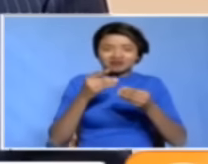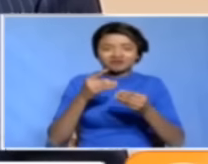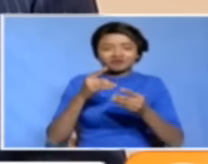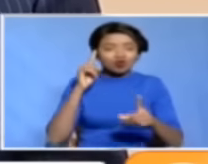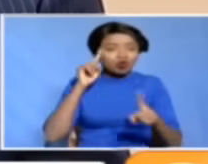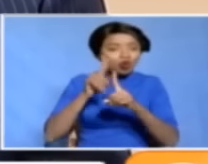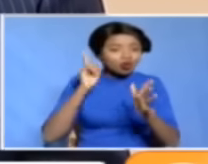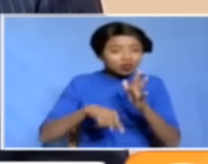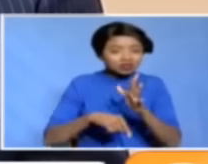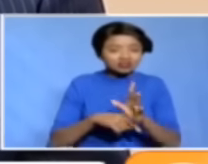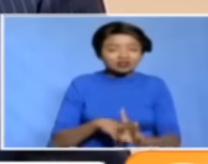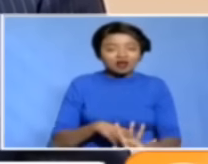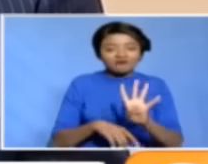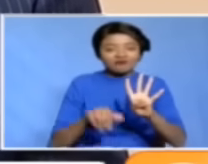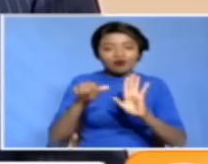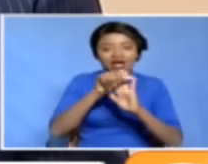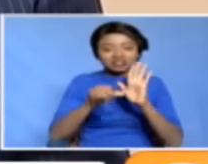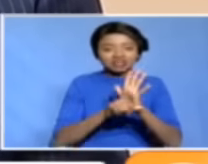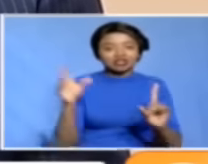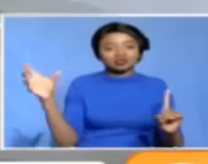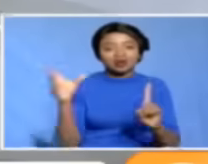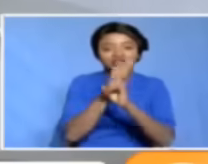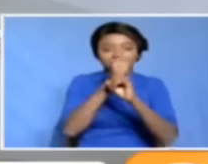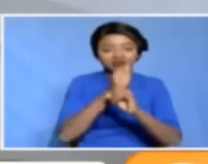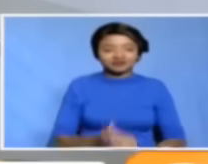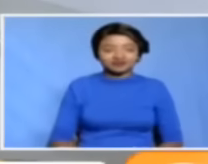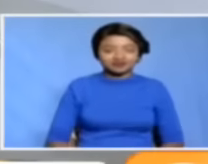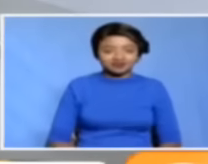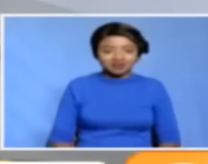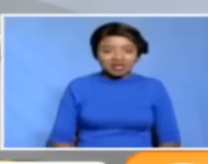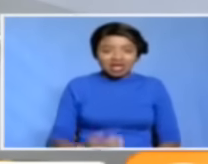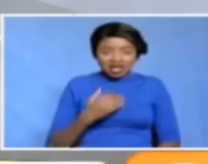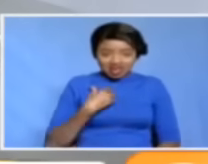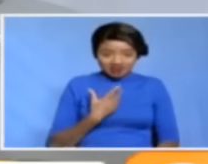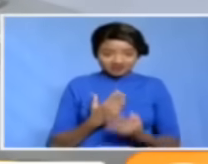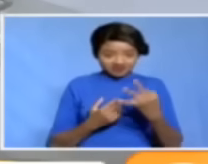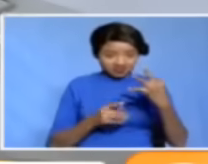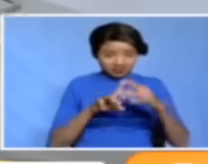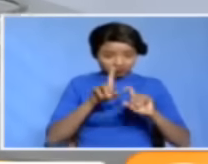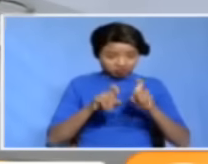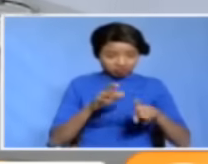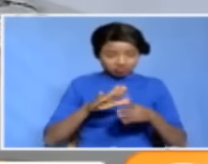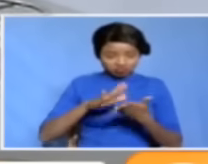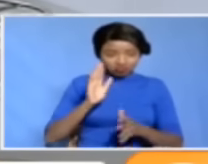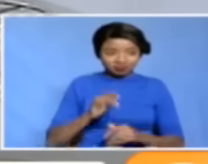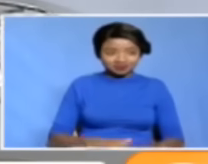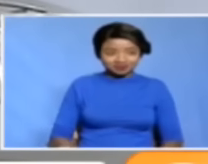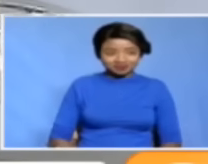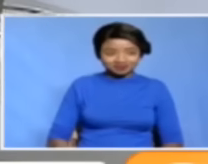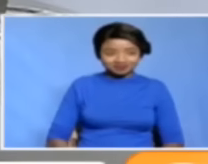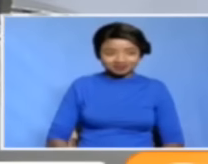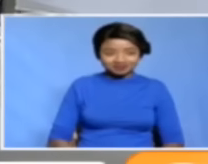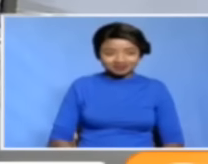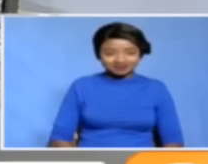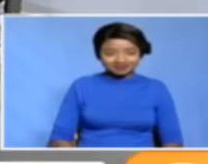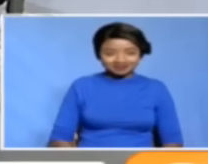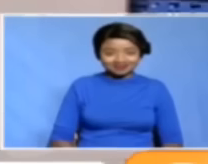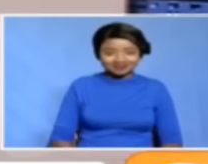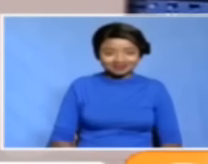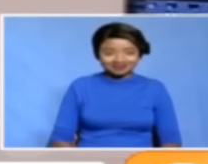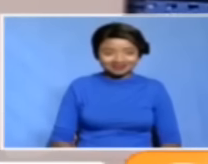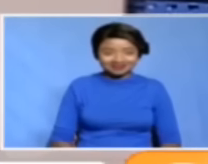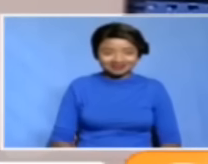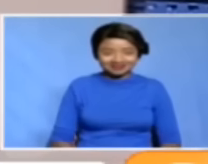big and the manifesto. Okay, I have about two or three more questions left. Let's take a look at, I have more, yes, only because of time. Yes.